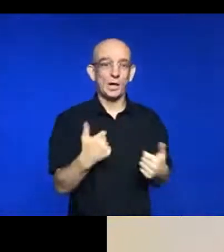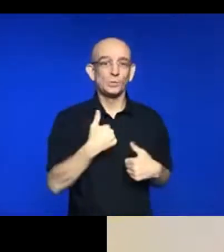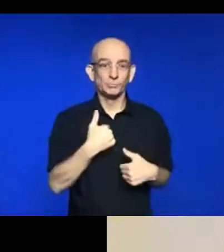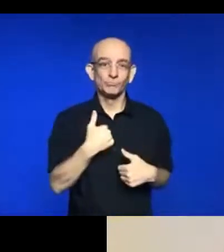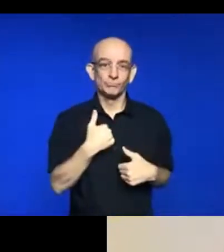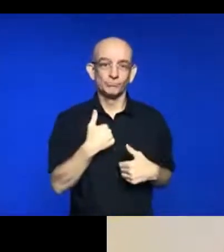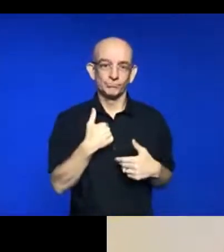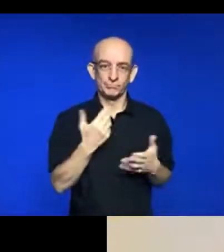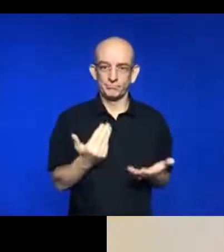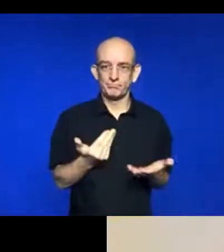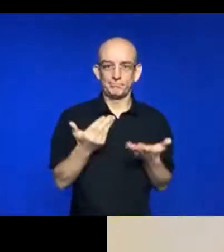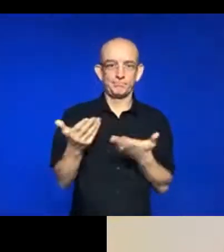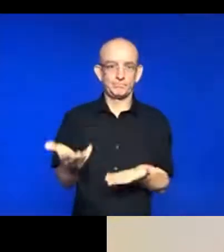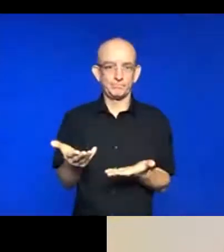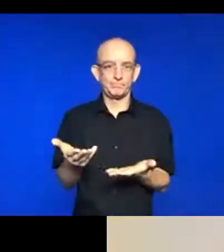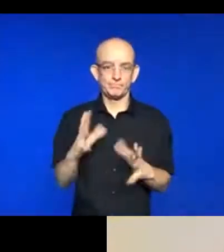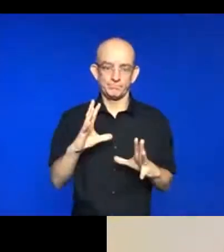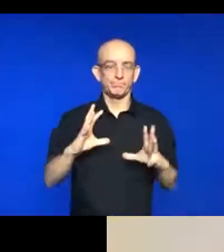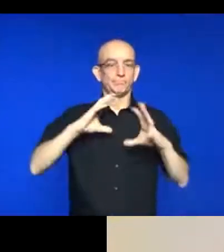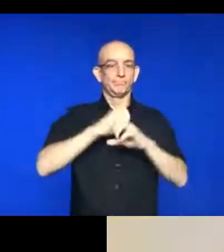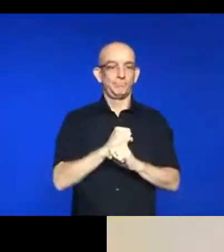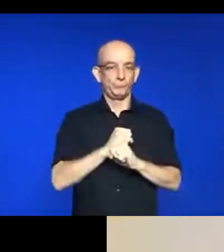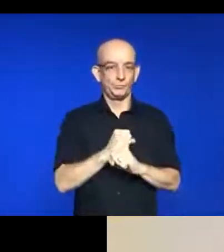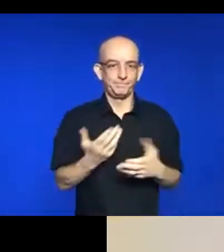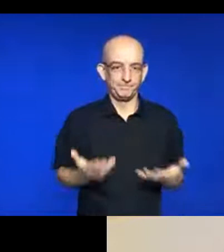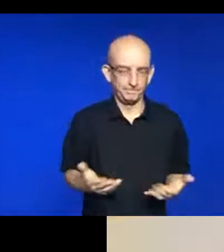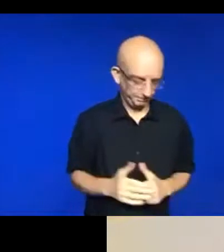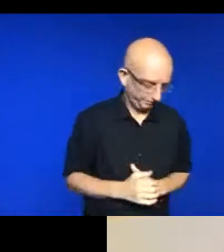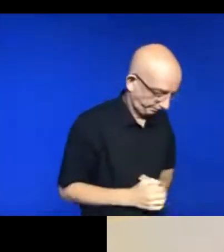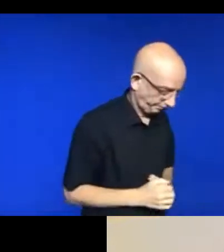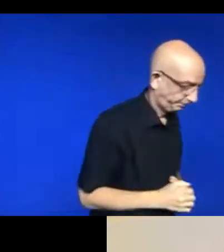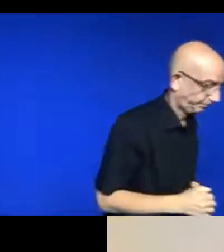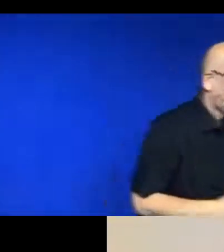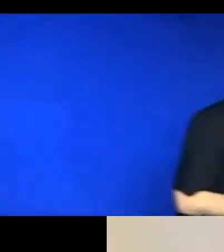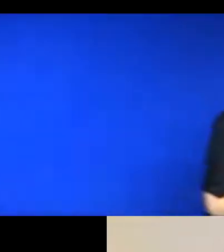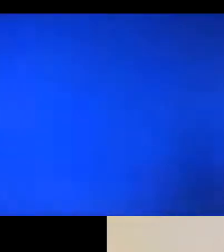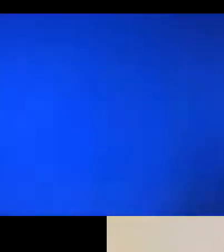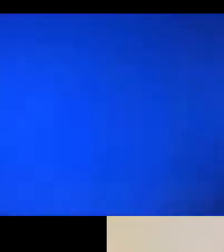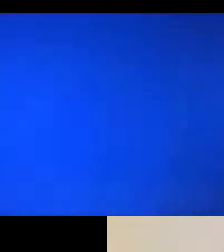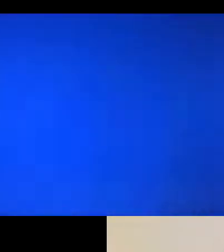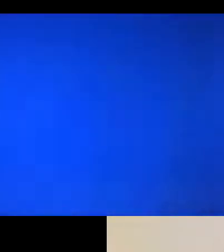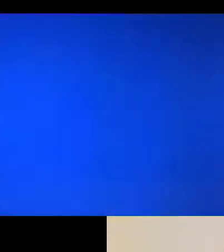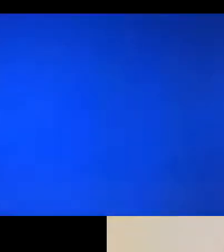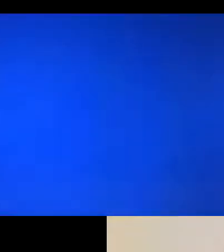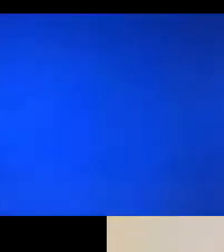just saying two things that I would like to highlight from your presentation. You mentioned that